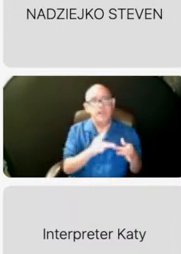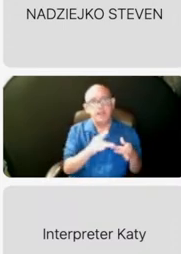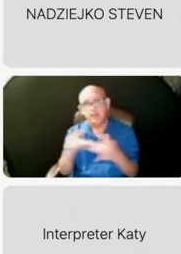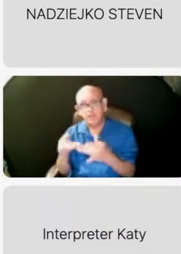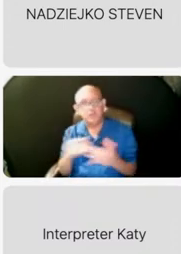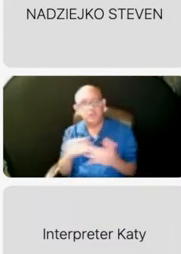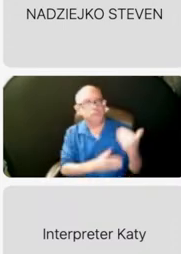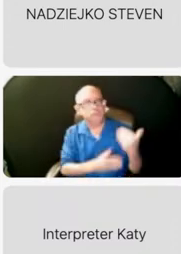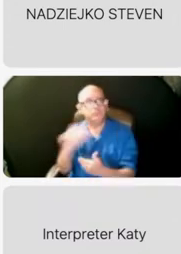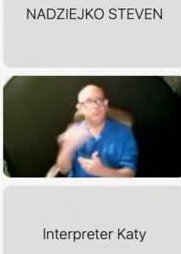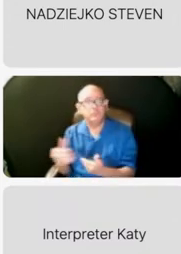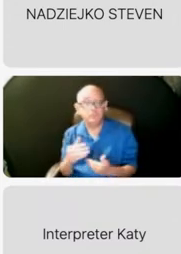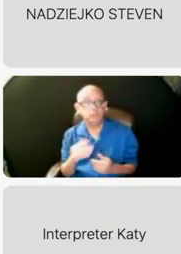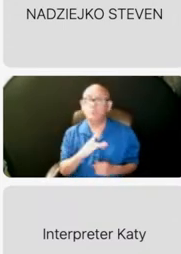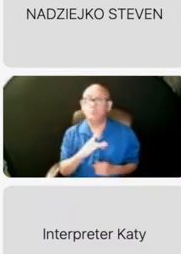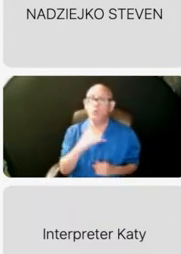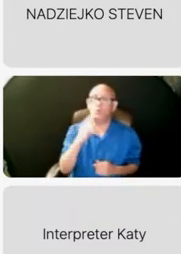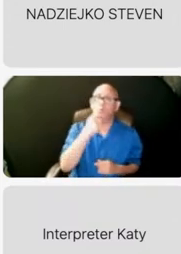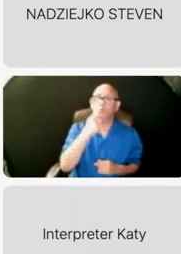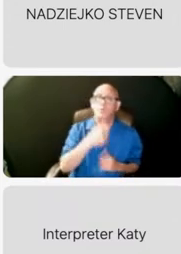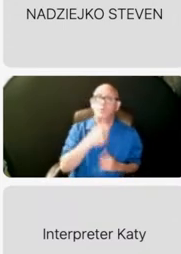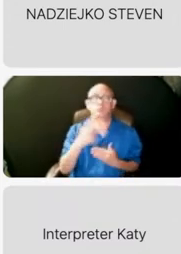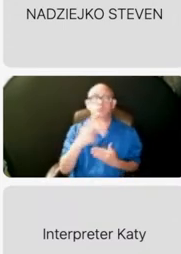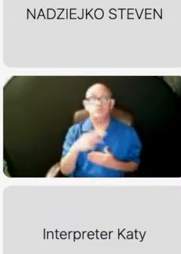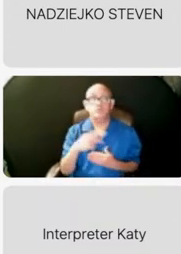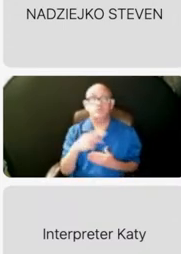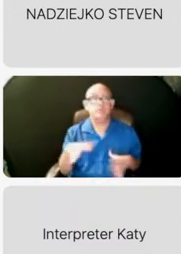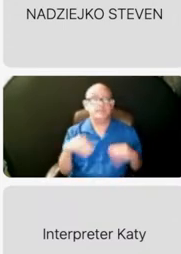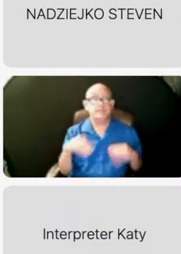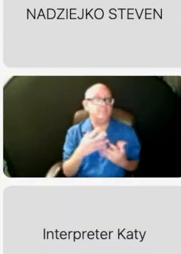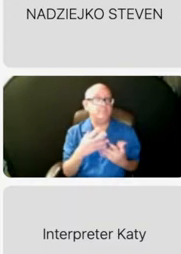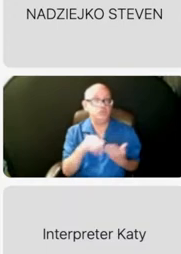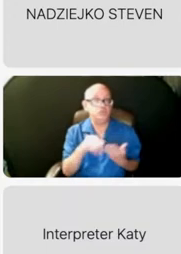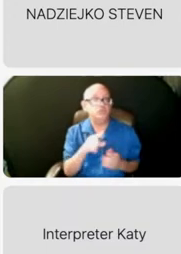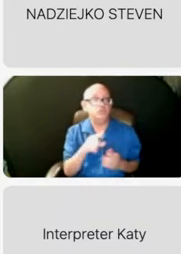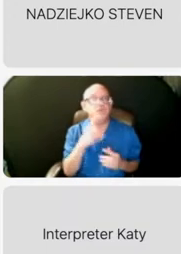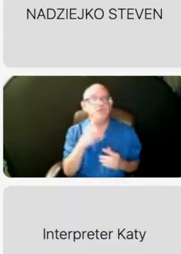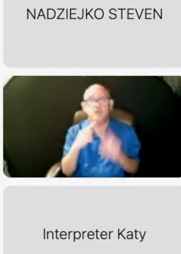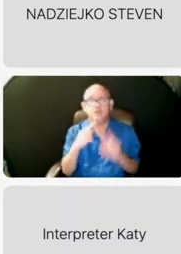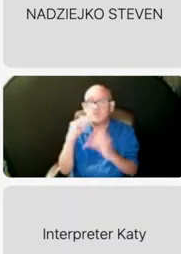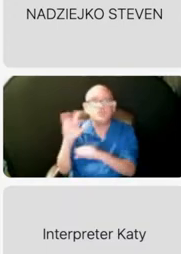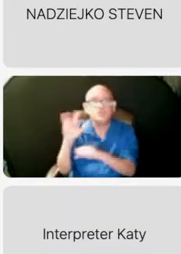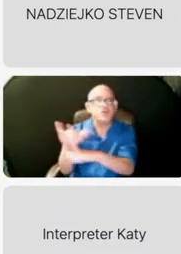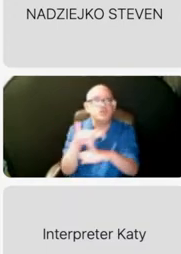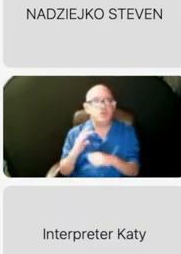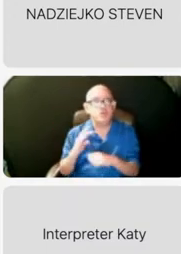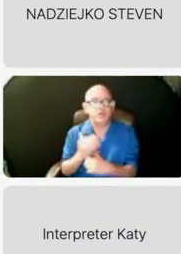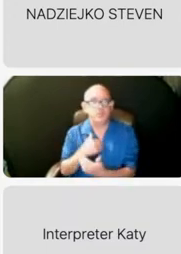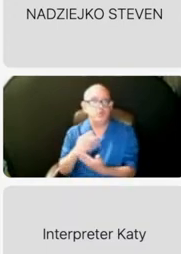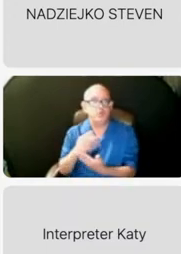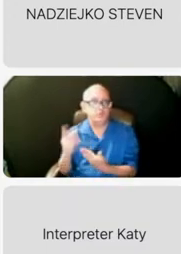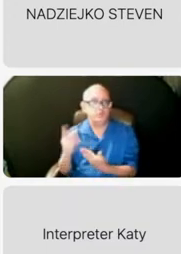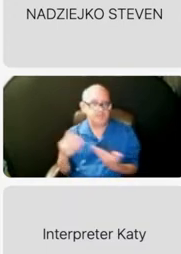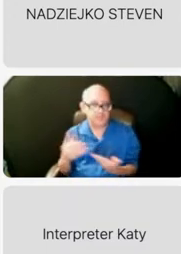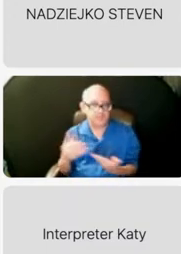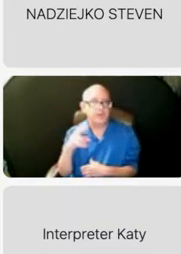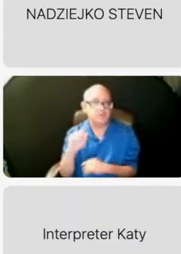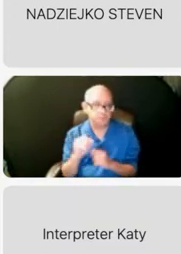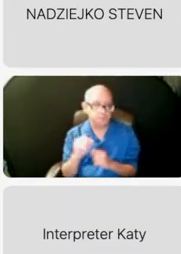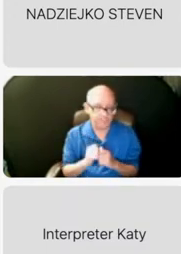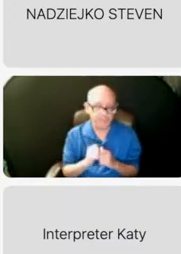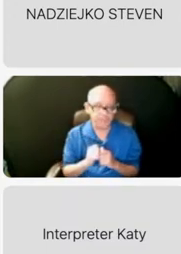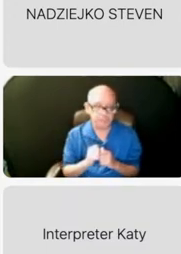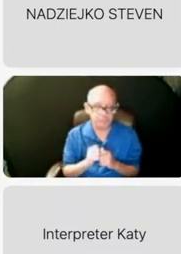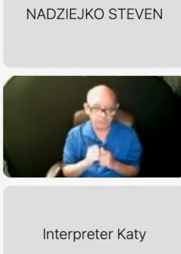can experience what programs we have available at our high school and at grand terrace high